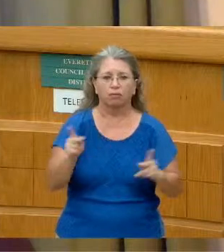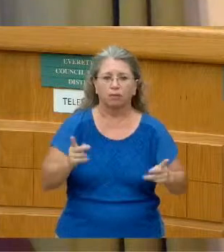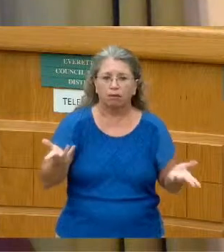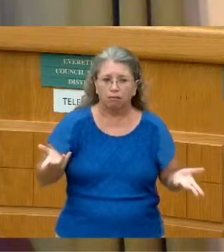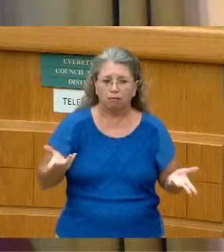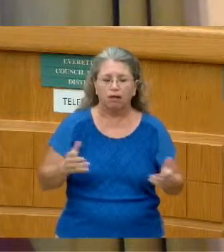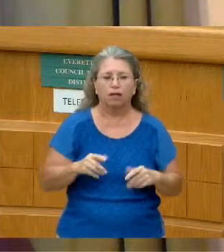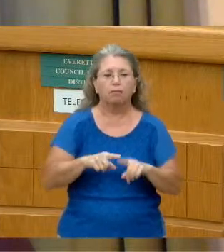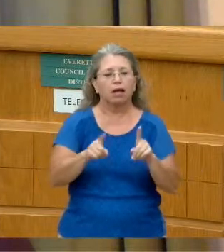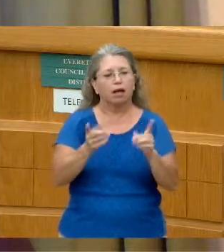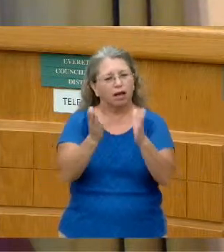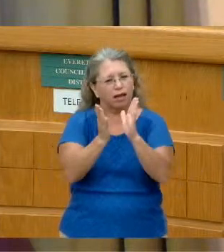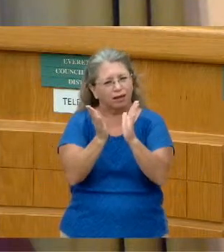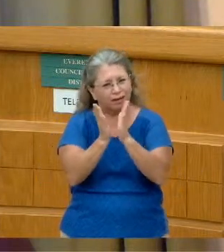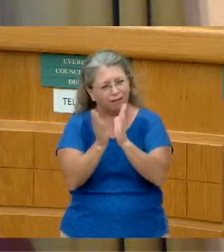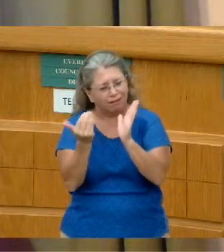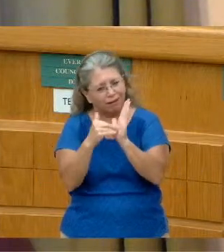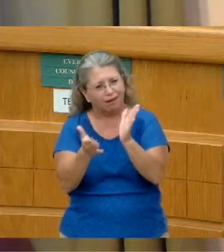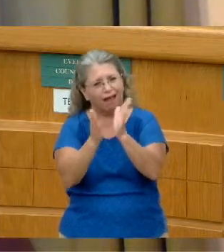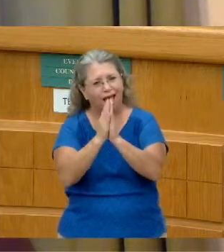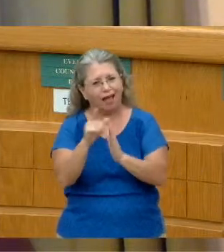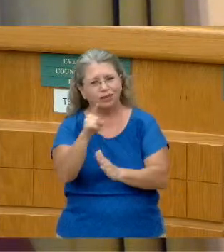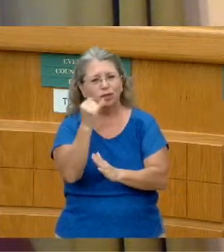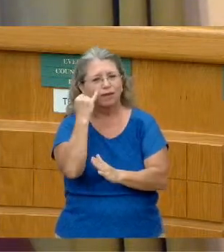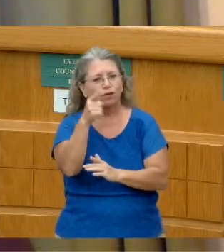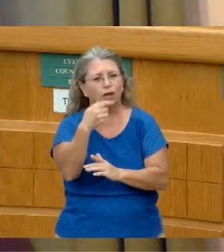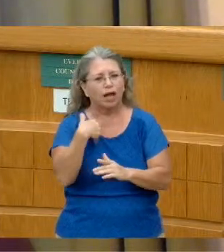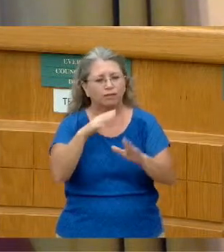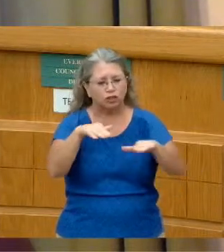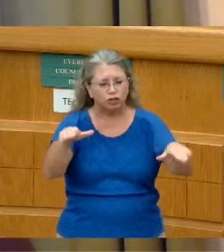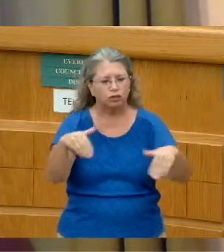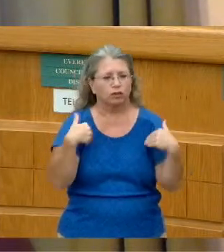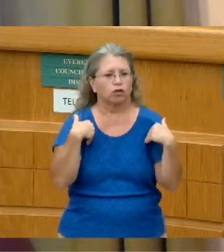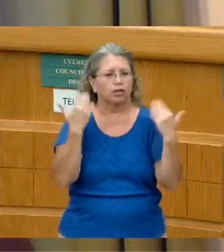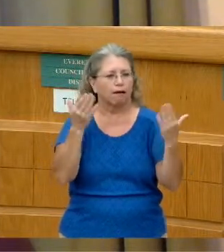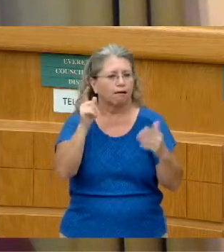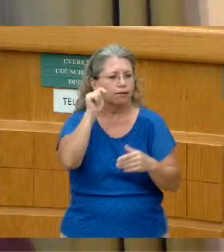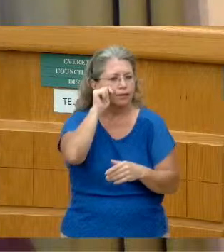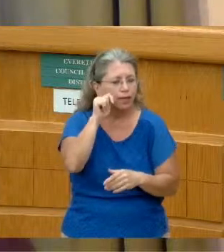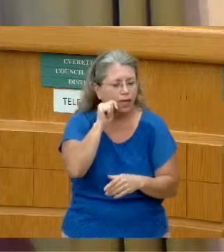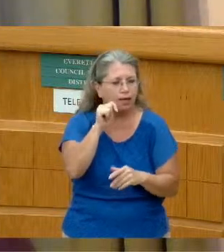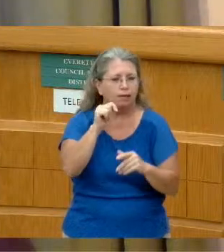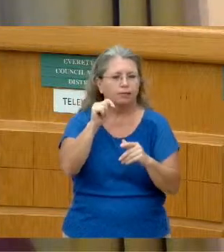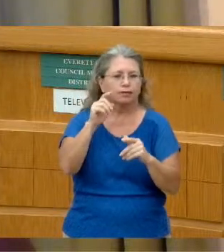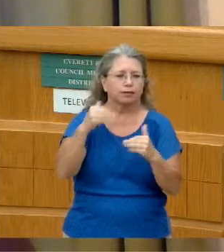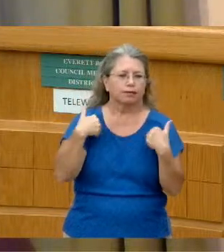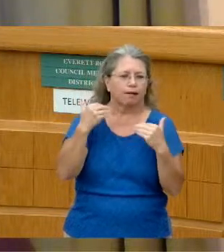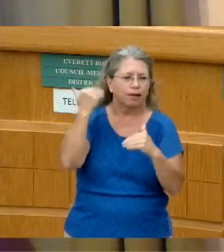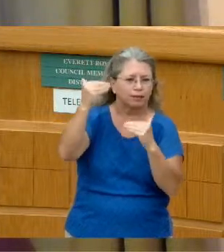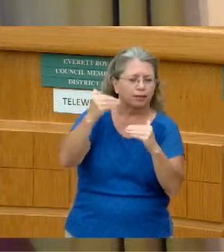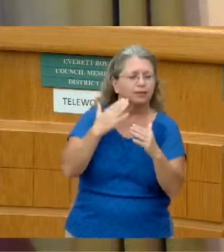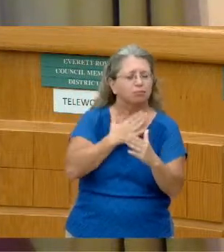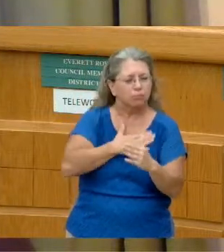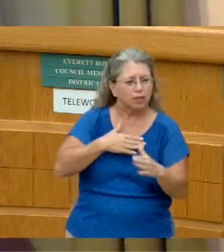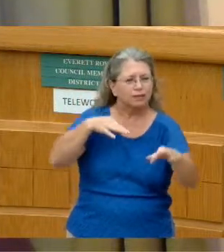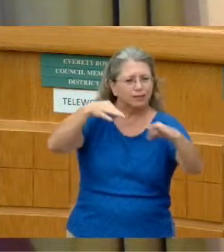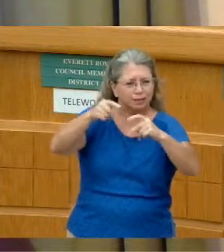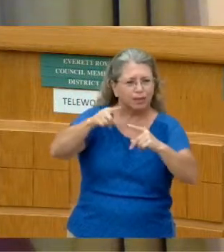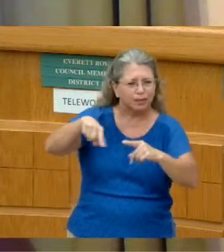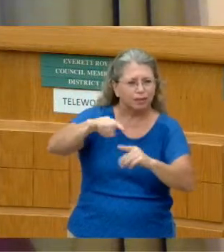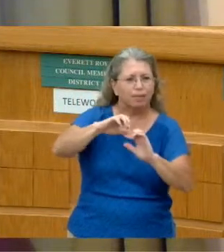or young adults, please help us in explaining to them how this virus spreads. Here's an